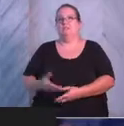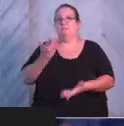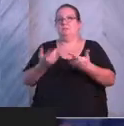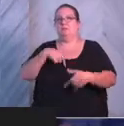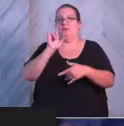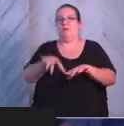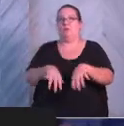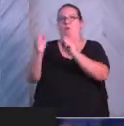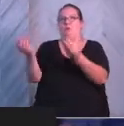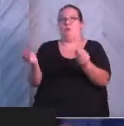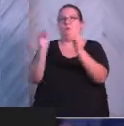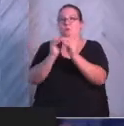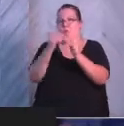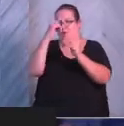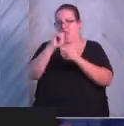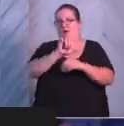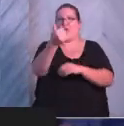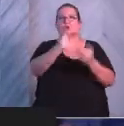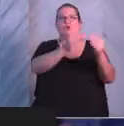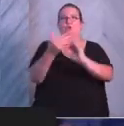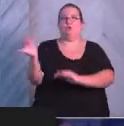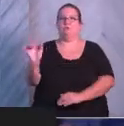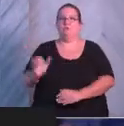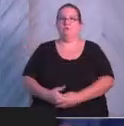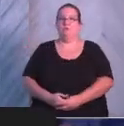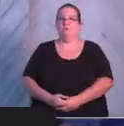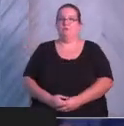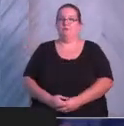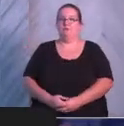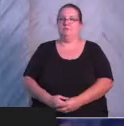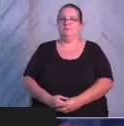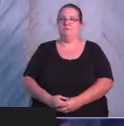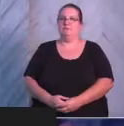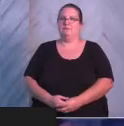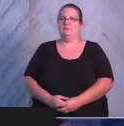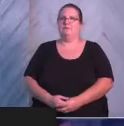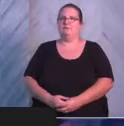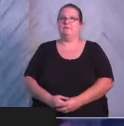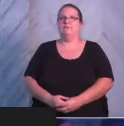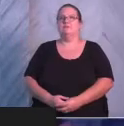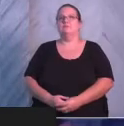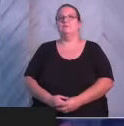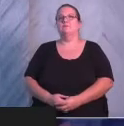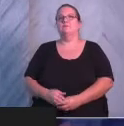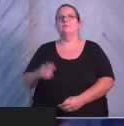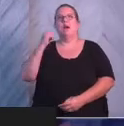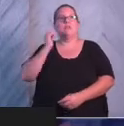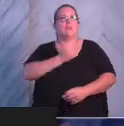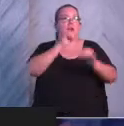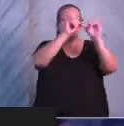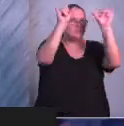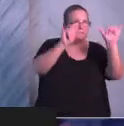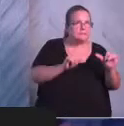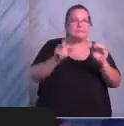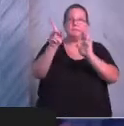those for lots of other communities as well. But I think from, our systems and our policies can